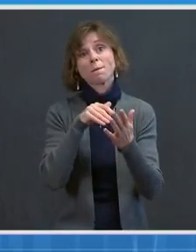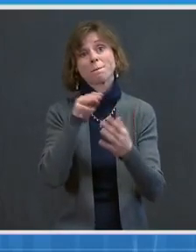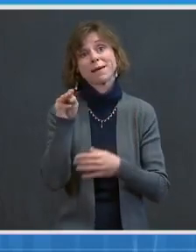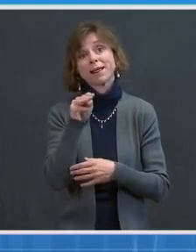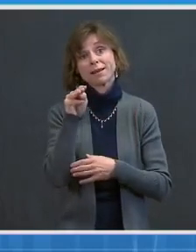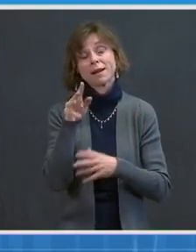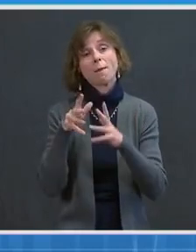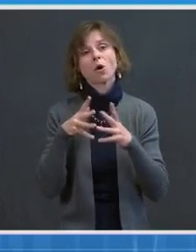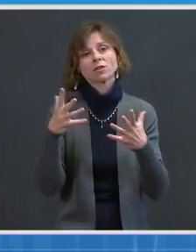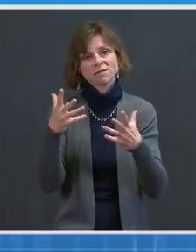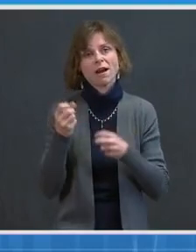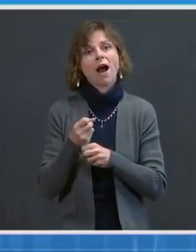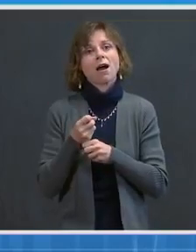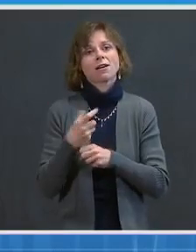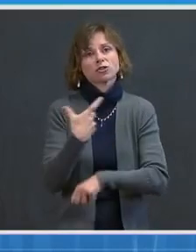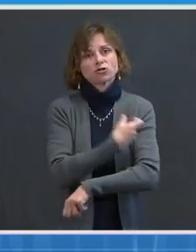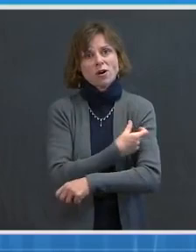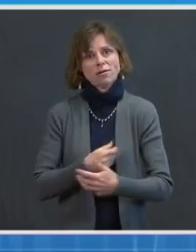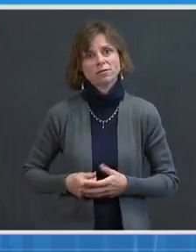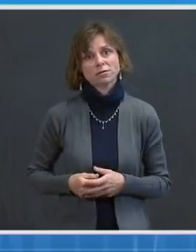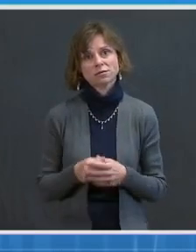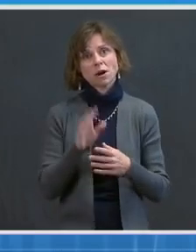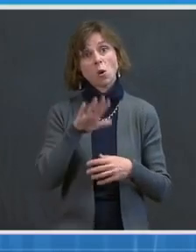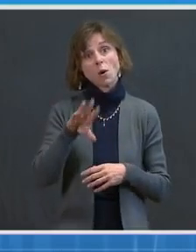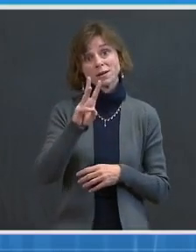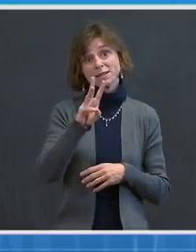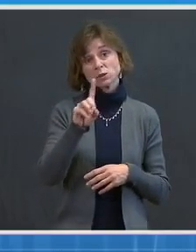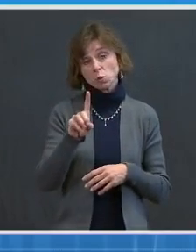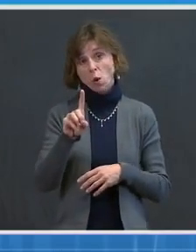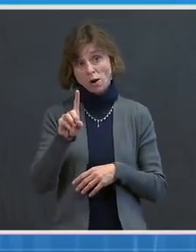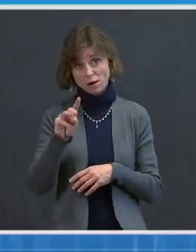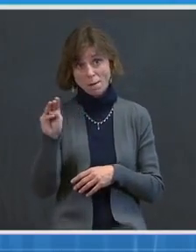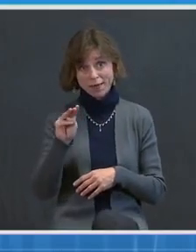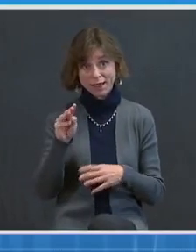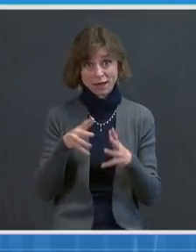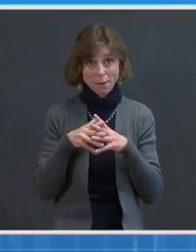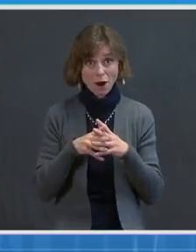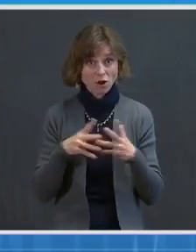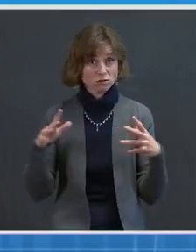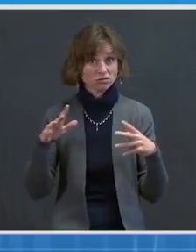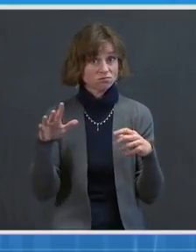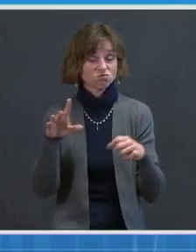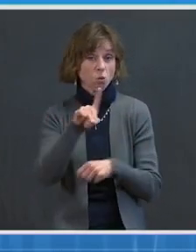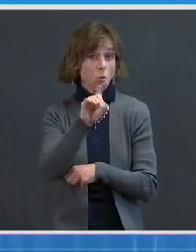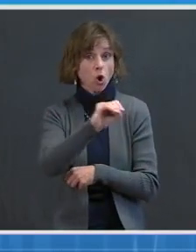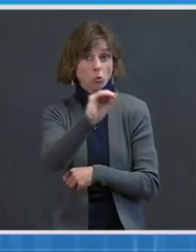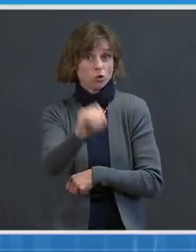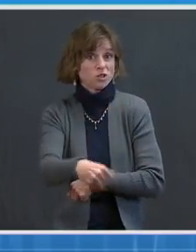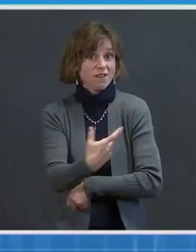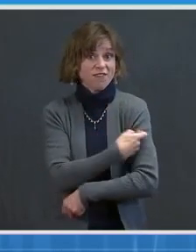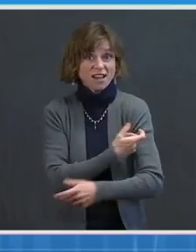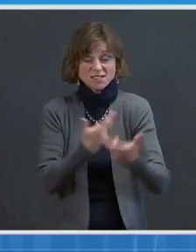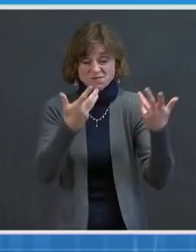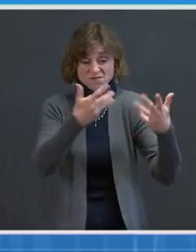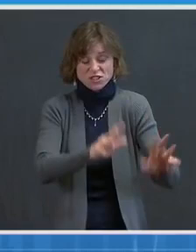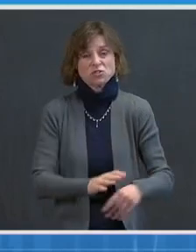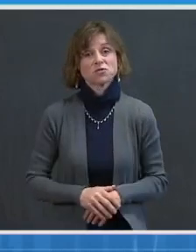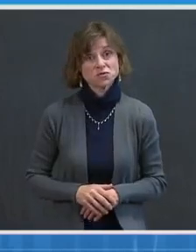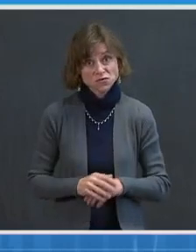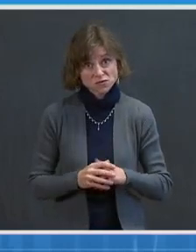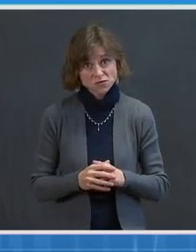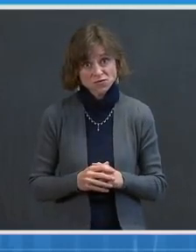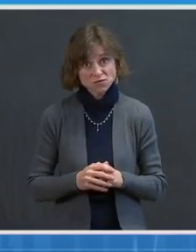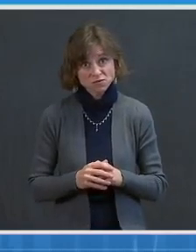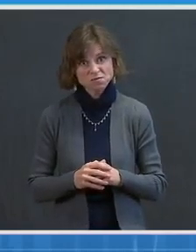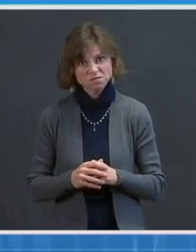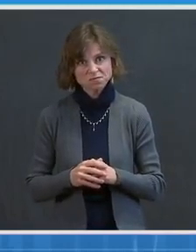least one dose, 61 million Americans. Fully vaccinated, 32 million Americans. America